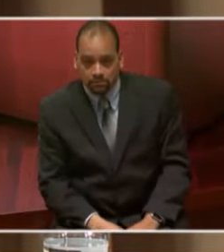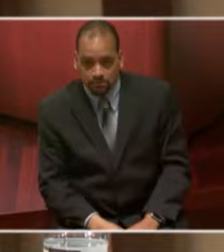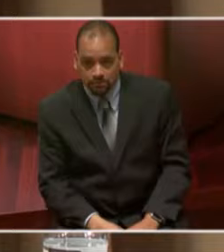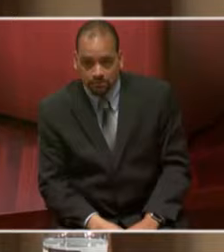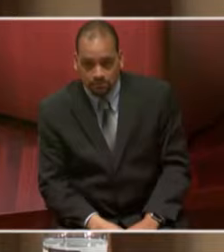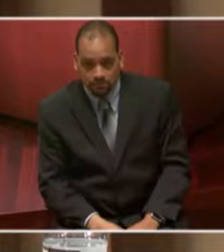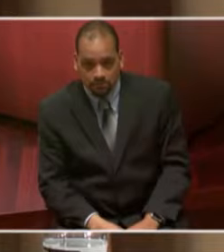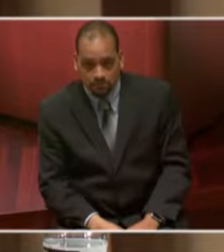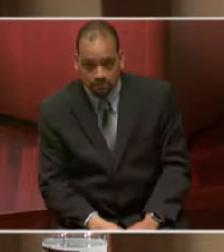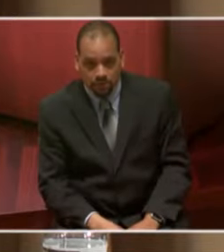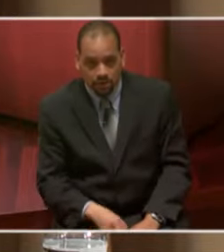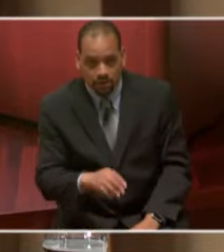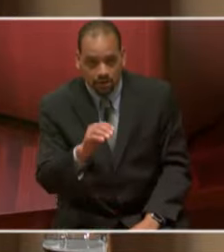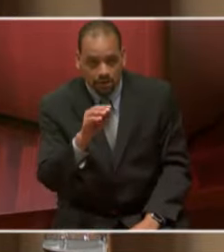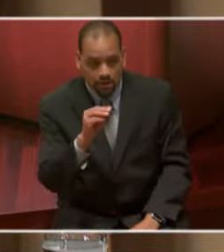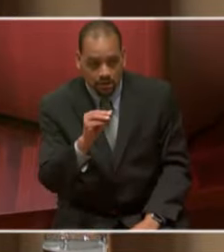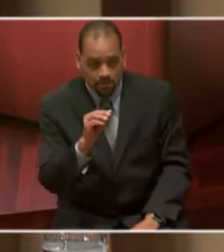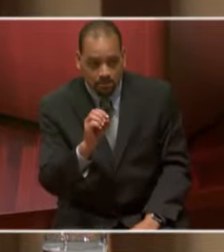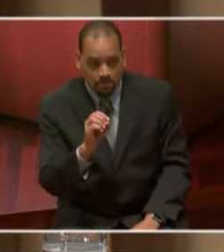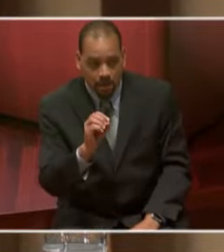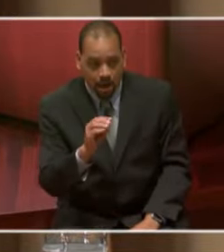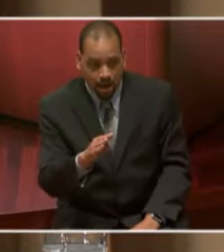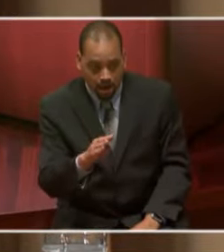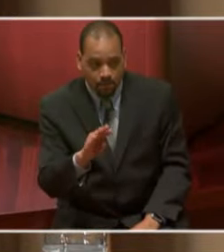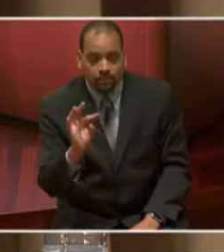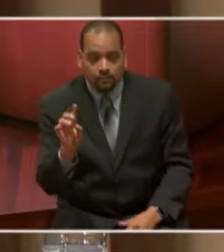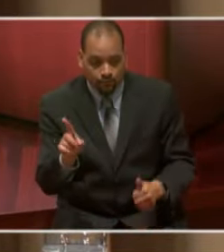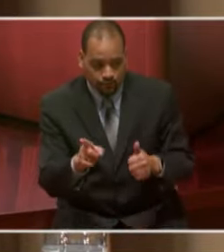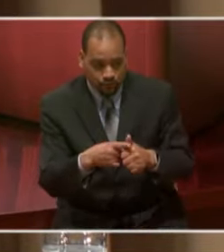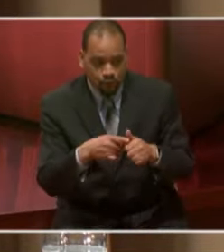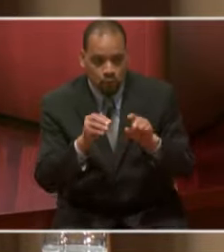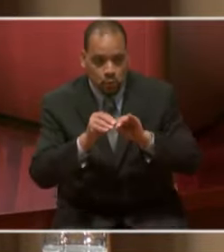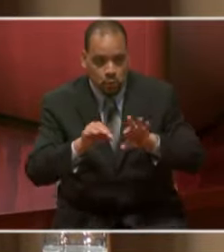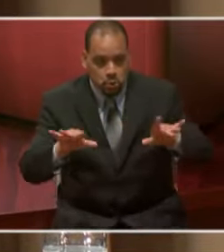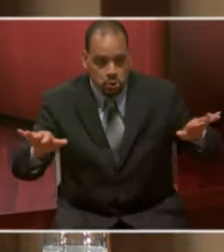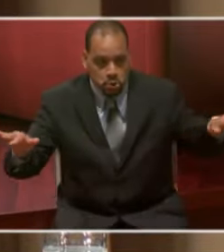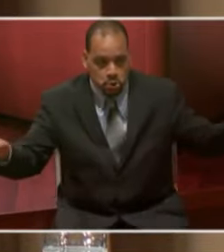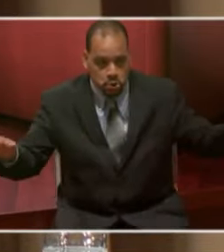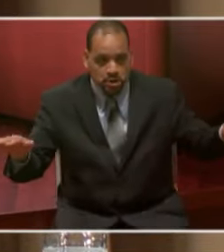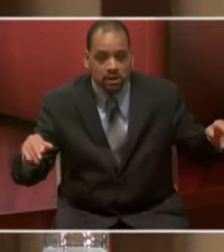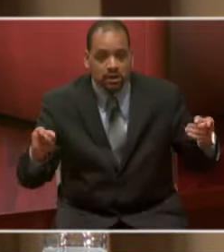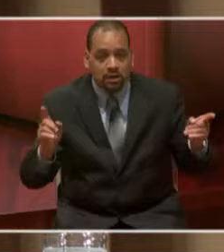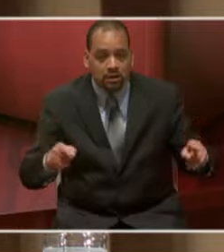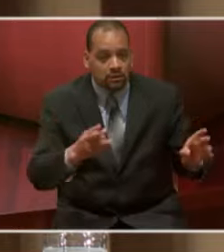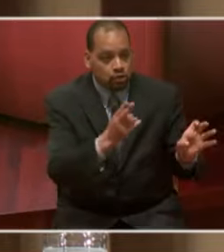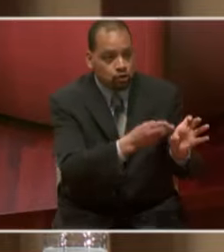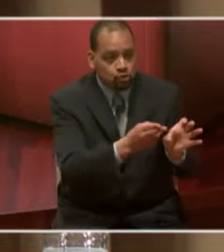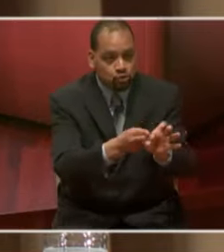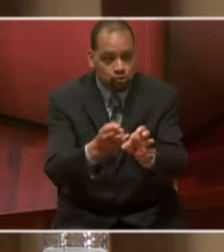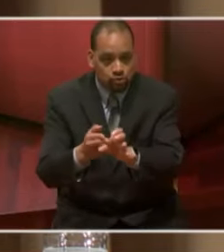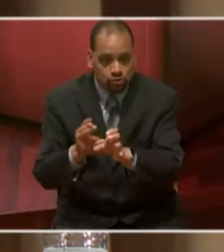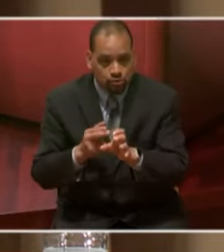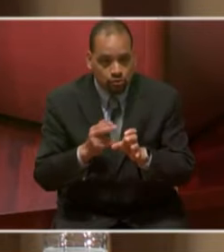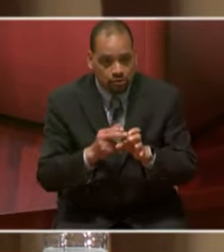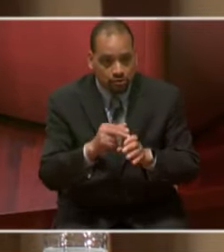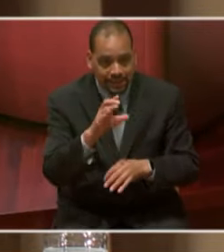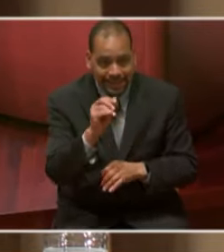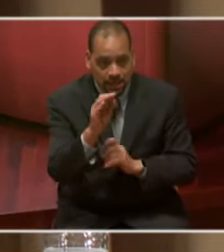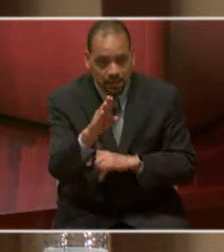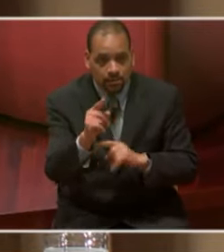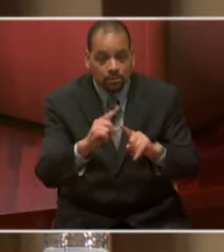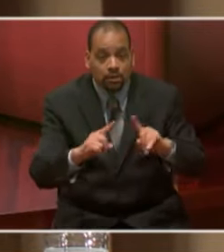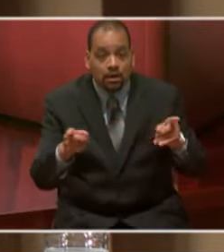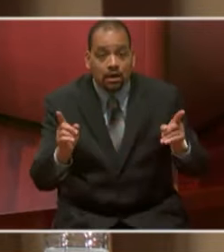so smart and so gifted. I think, in a sense, we were maladjusted. Dr. King said we